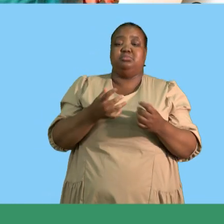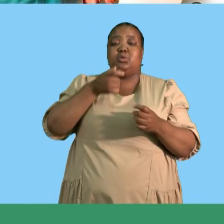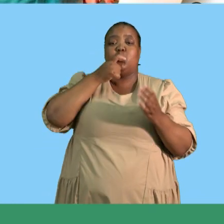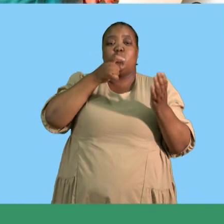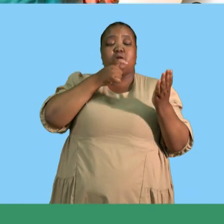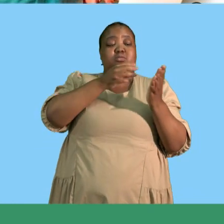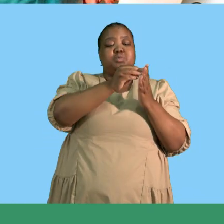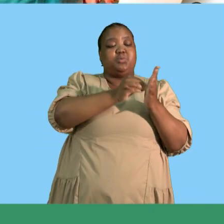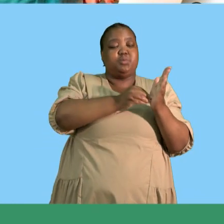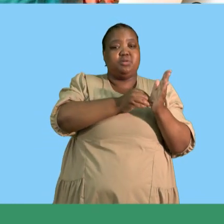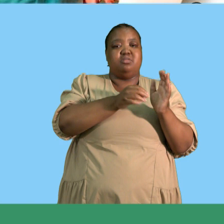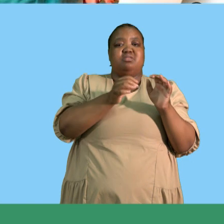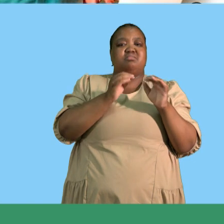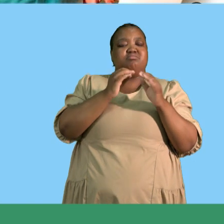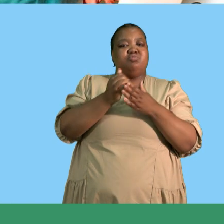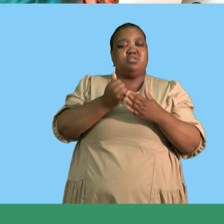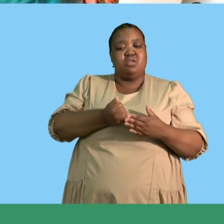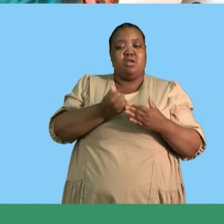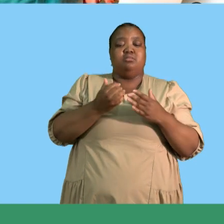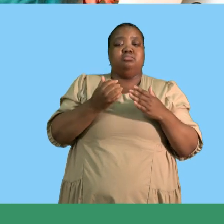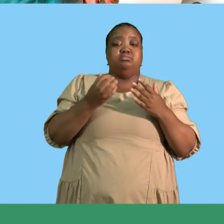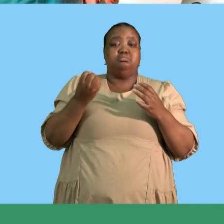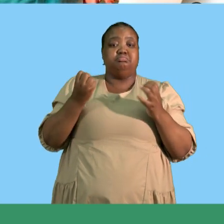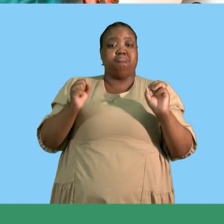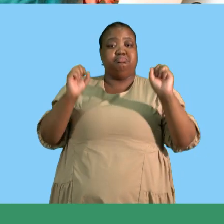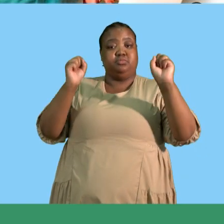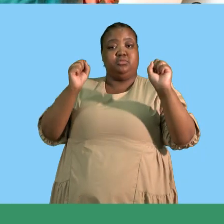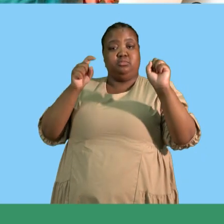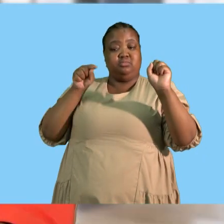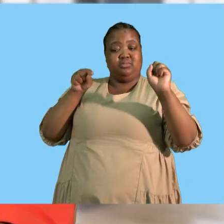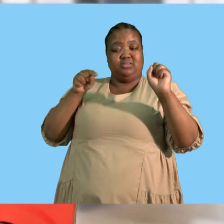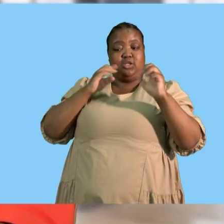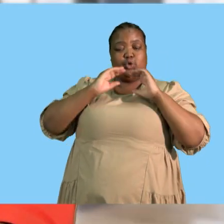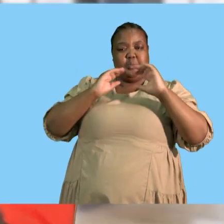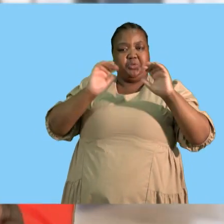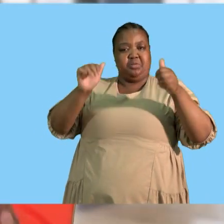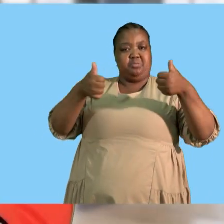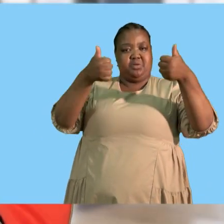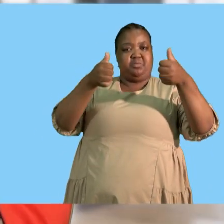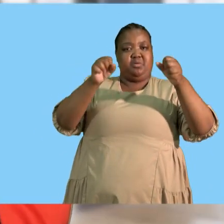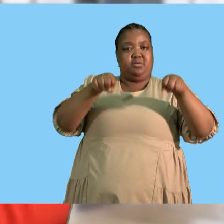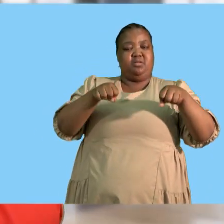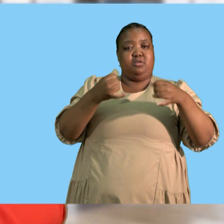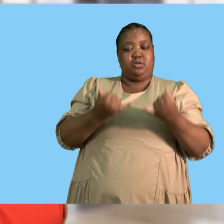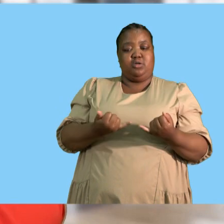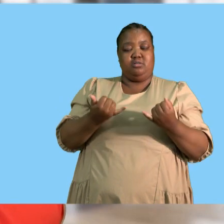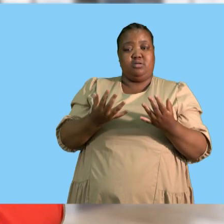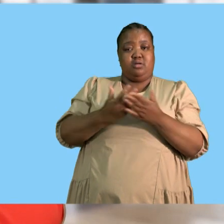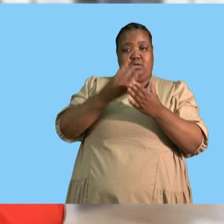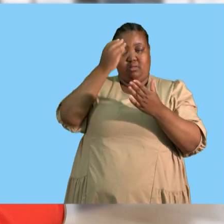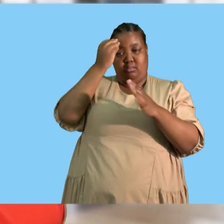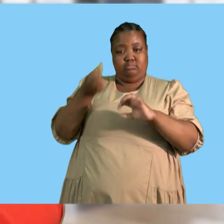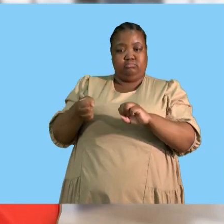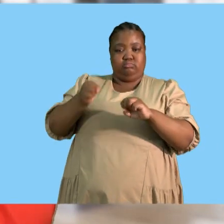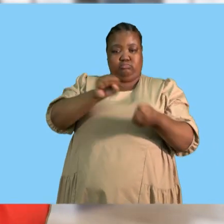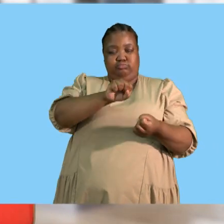words and graphics that help to communicate the message that you are conveying. Now, let's quickly wrap up this